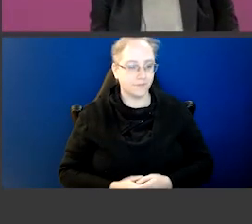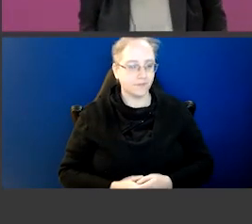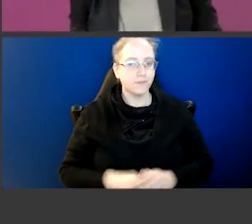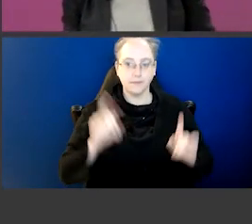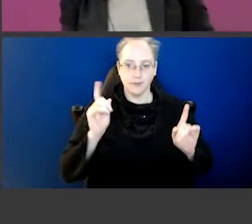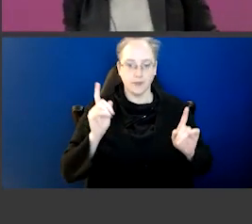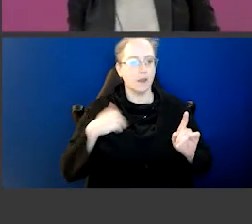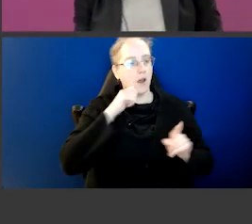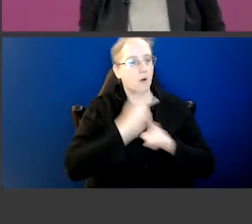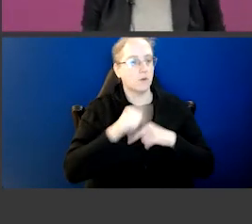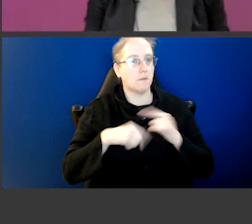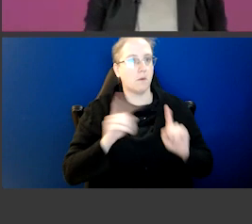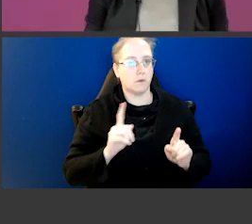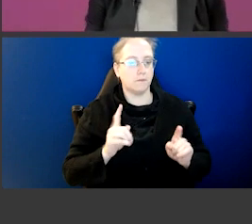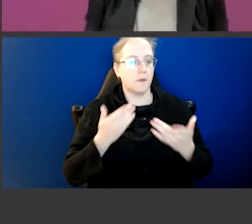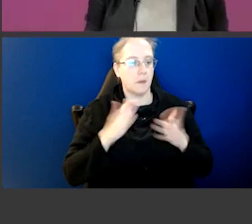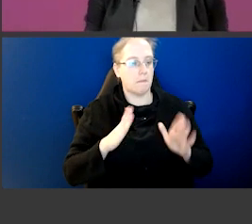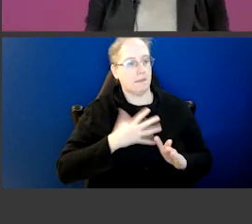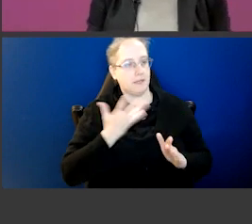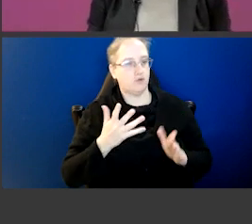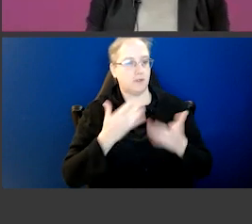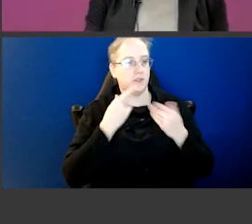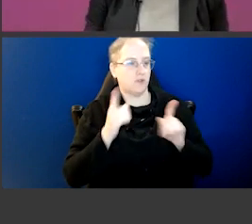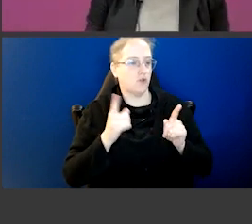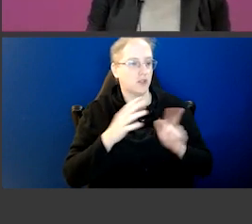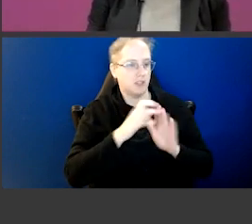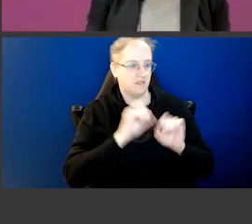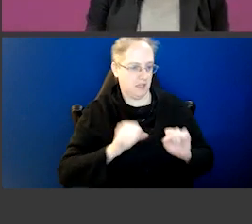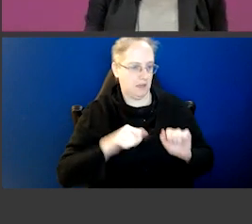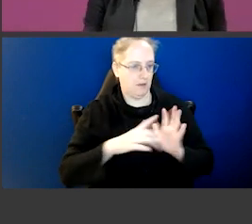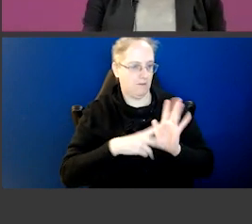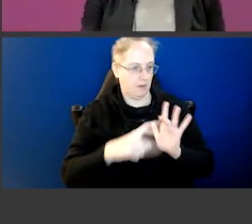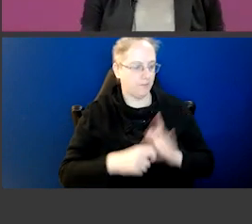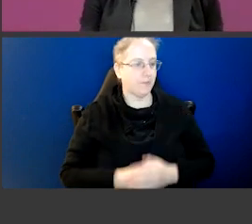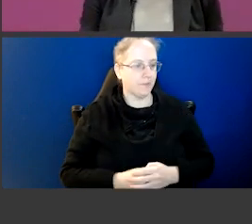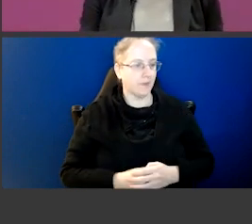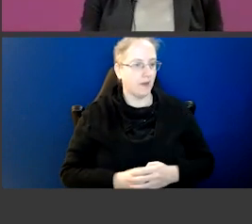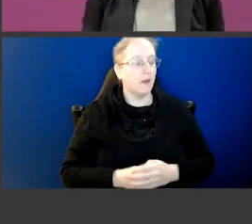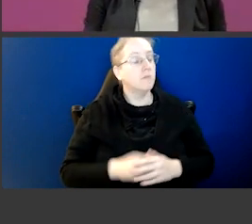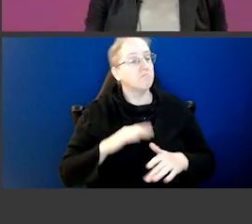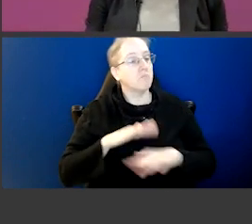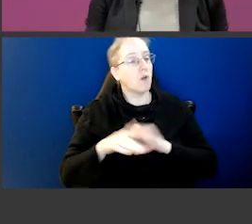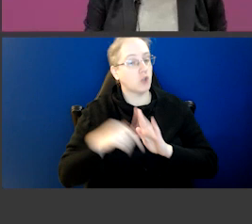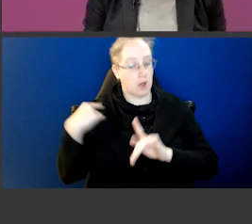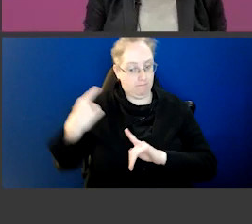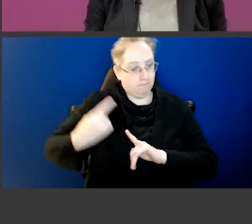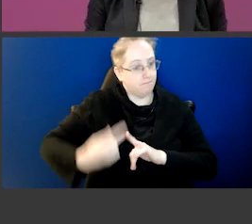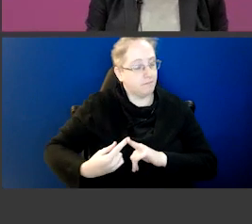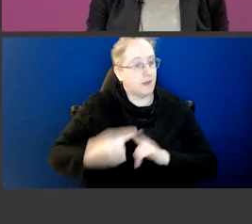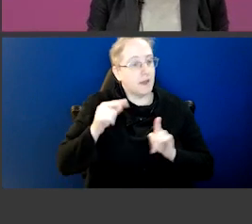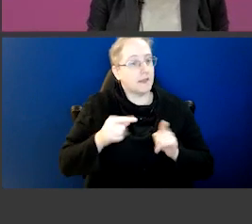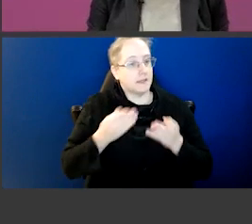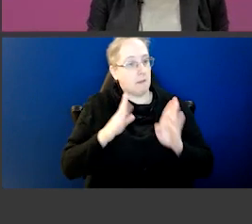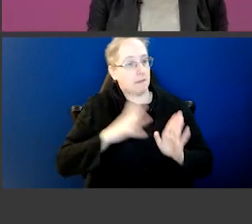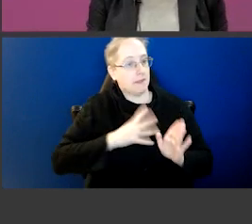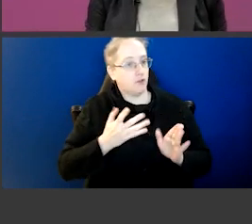Today, I'm going to talk about the Public Interest Disclosure Scheme in Victoria. Over time, the Public Interest Disclosure Scheme has